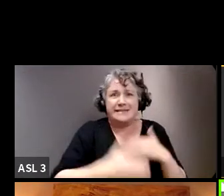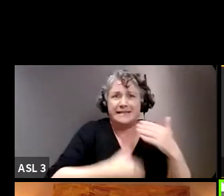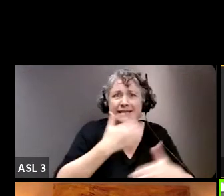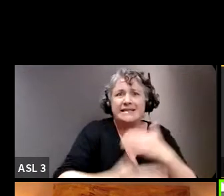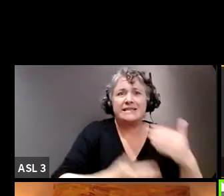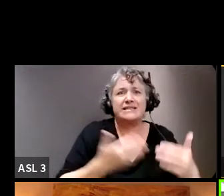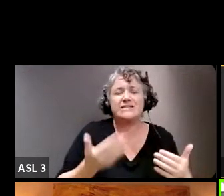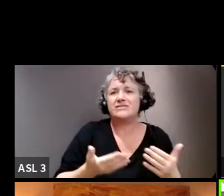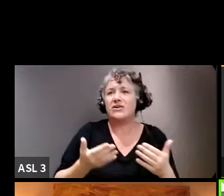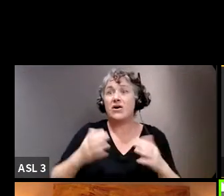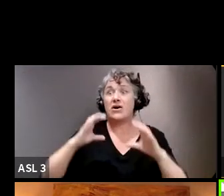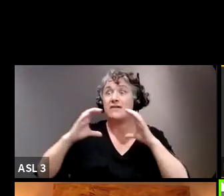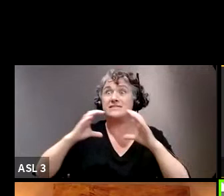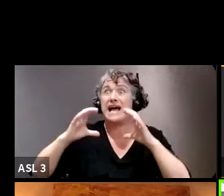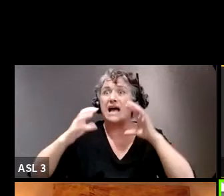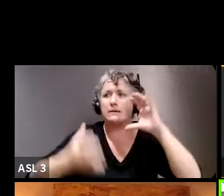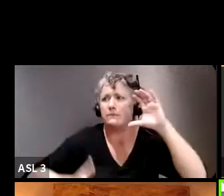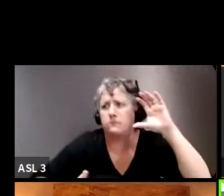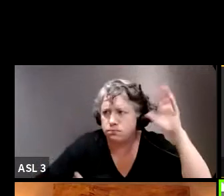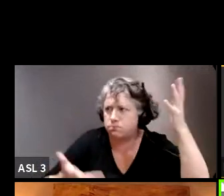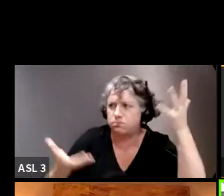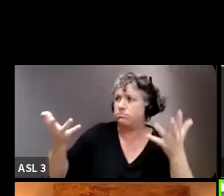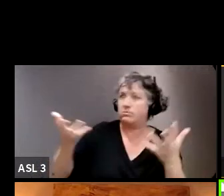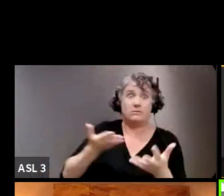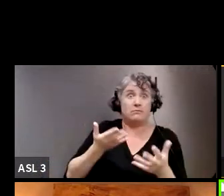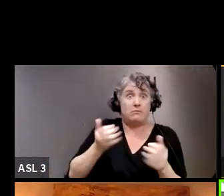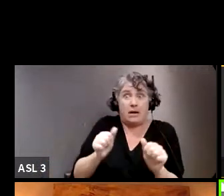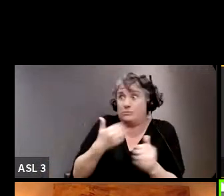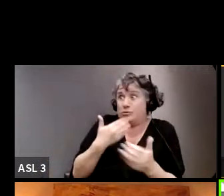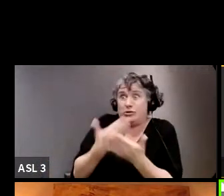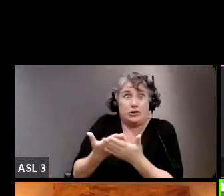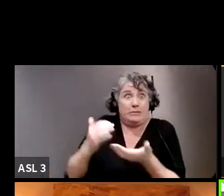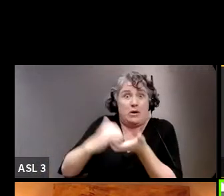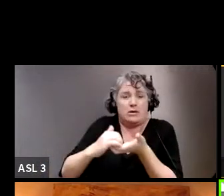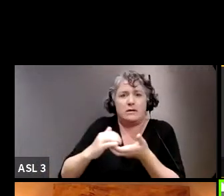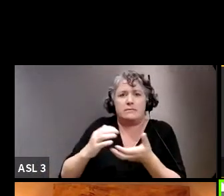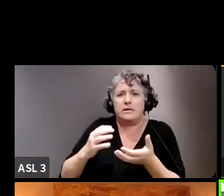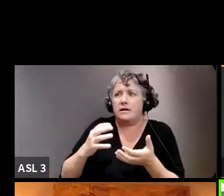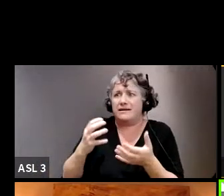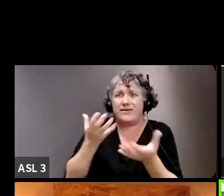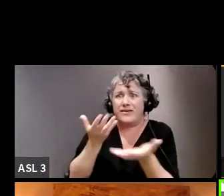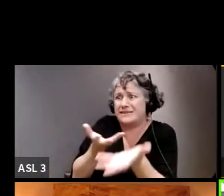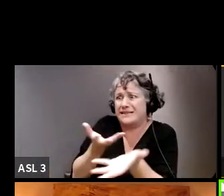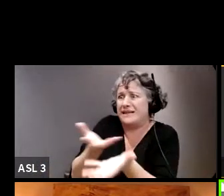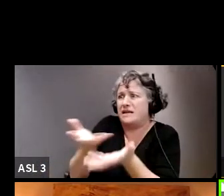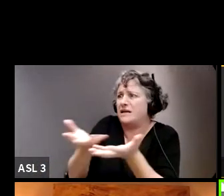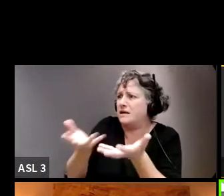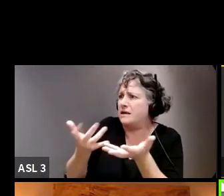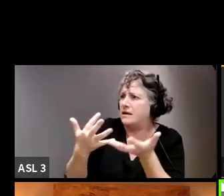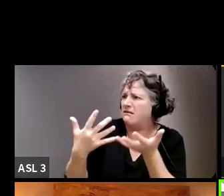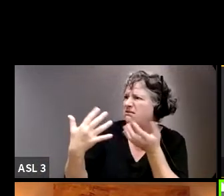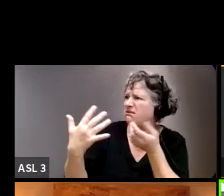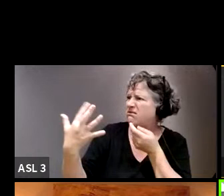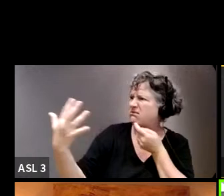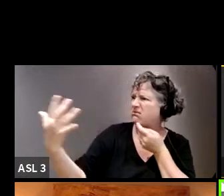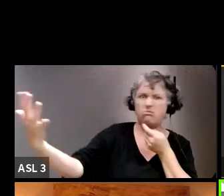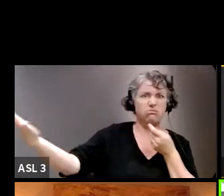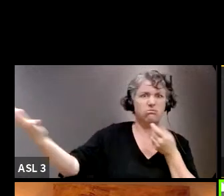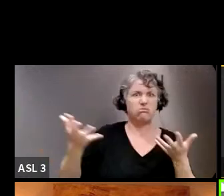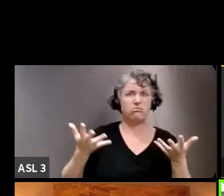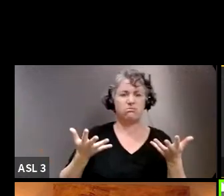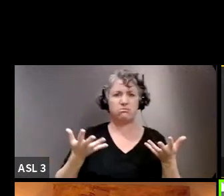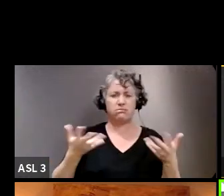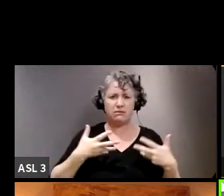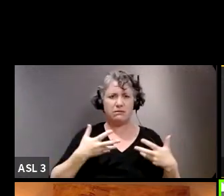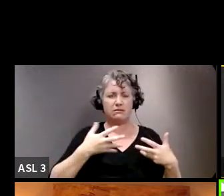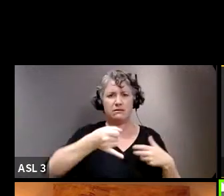meaningful conversations with potentially very good partners so we can start working together and actually move the needle on this